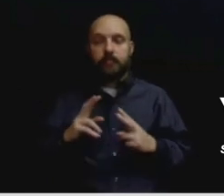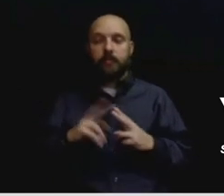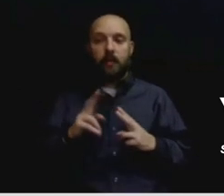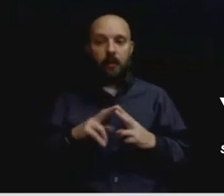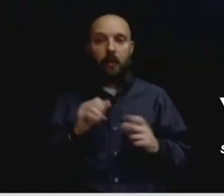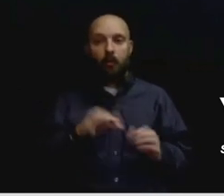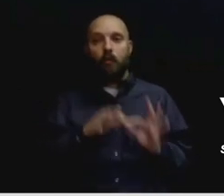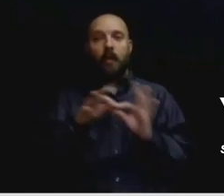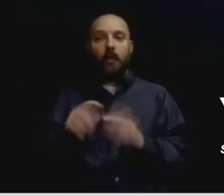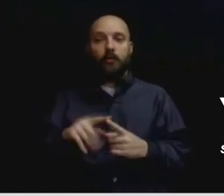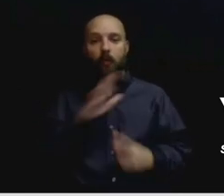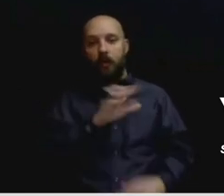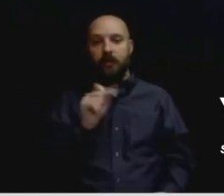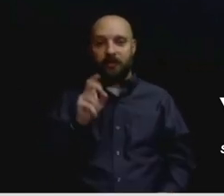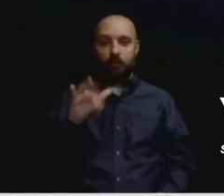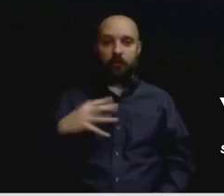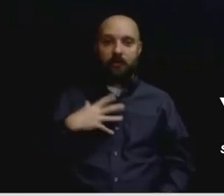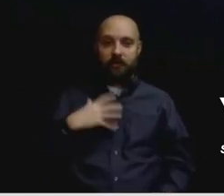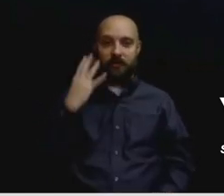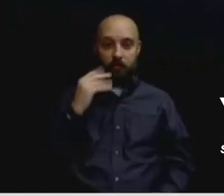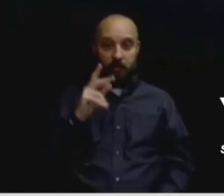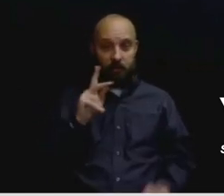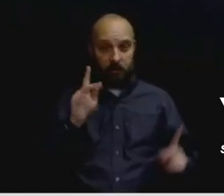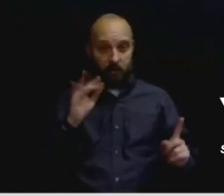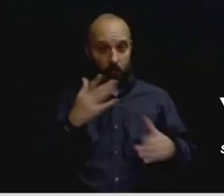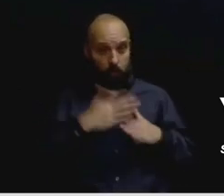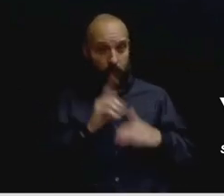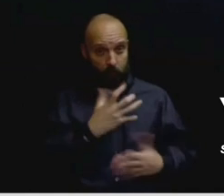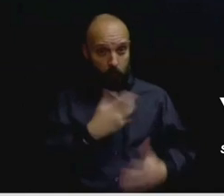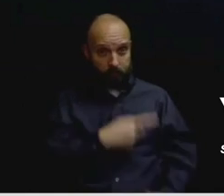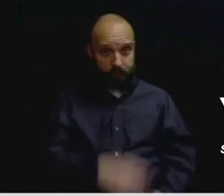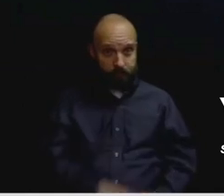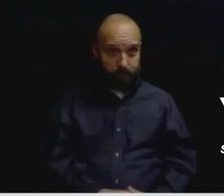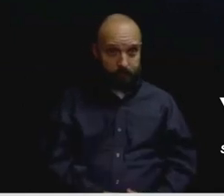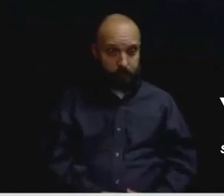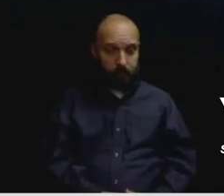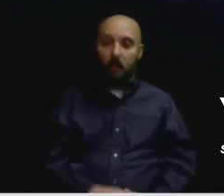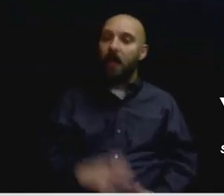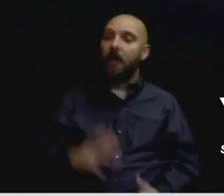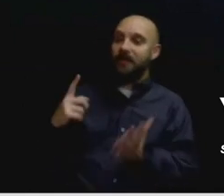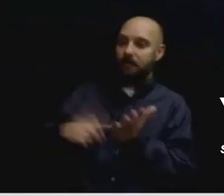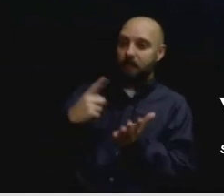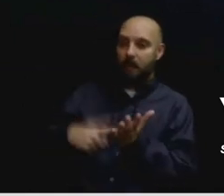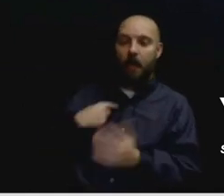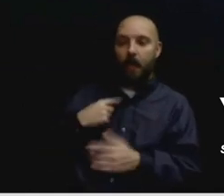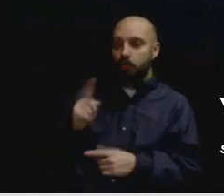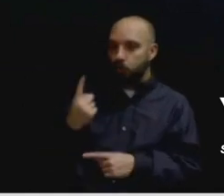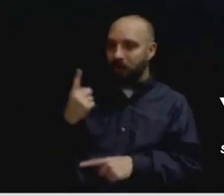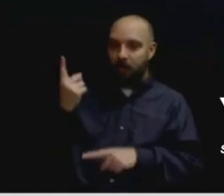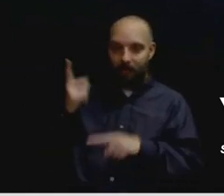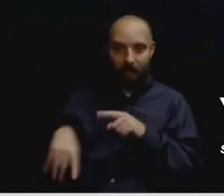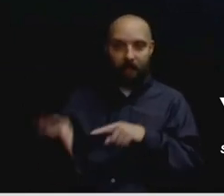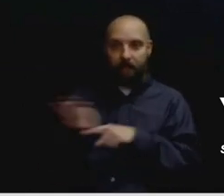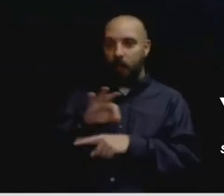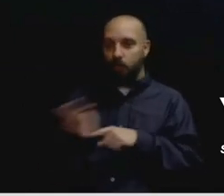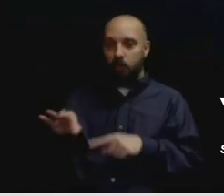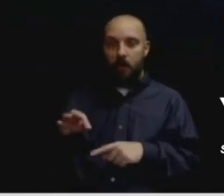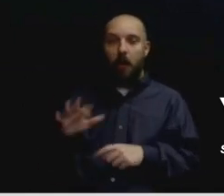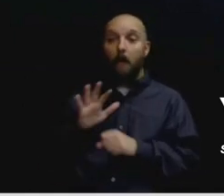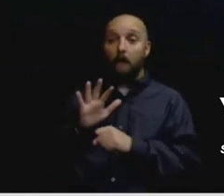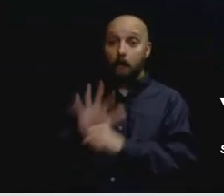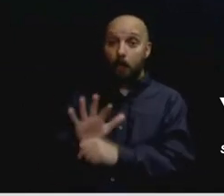sensory experiences. So Kim, do you want to share first? Sometimes I just cannot function, and pushing me will make it